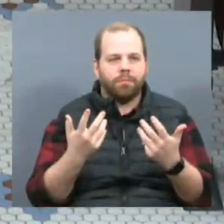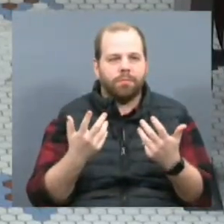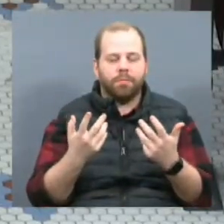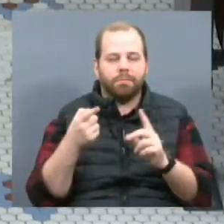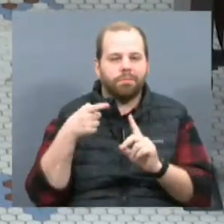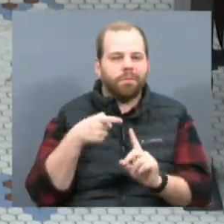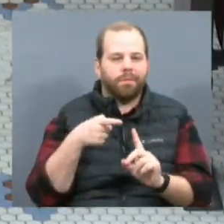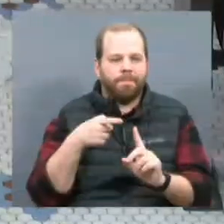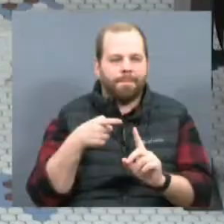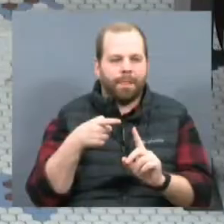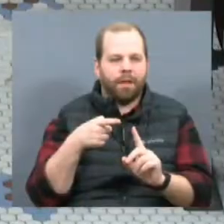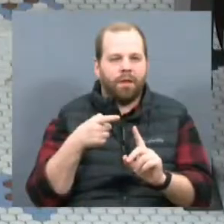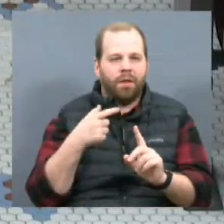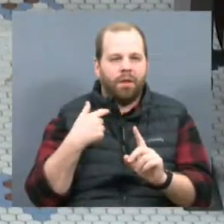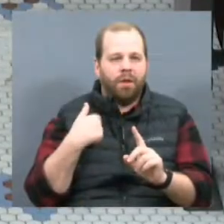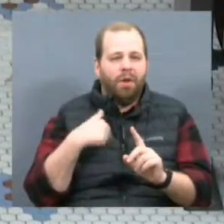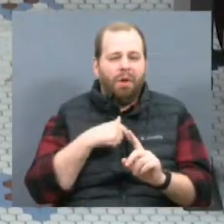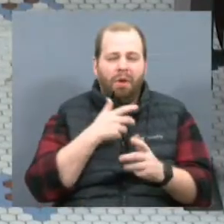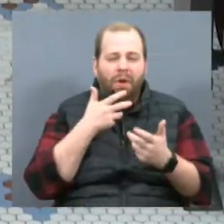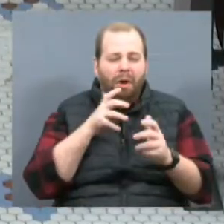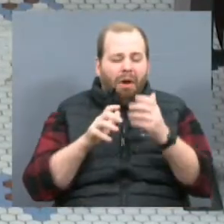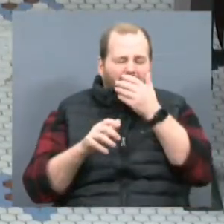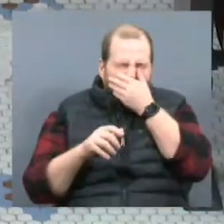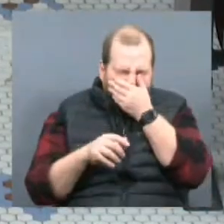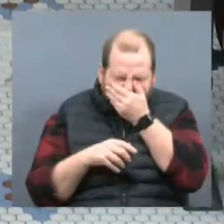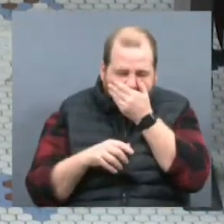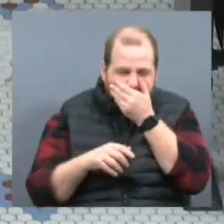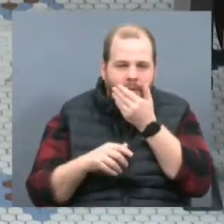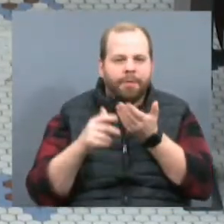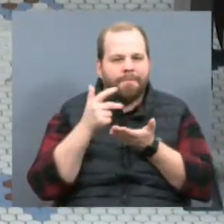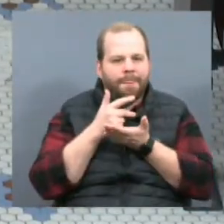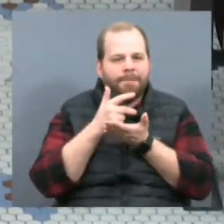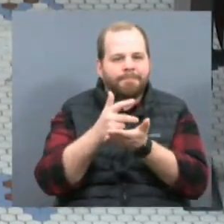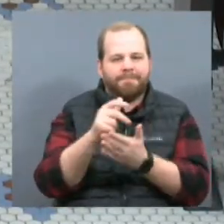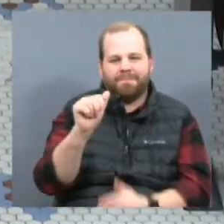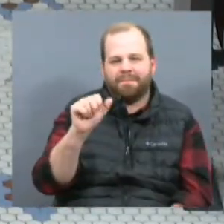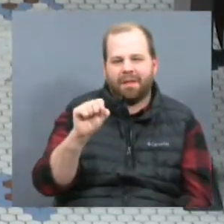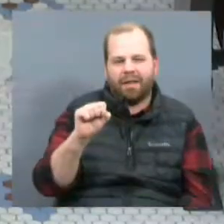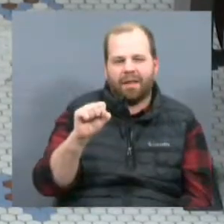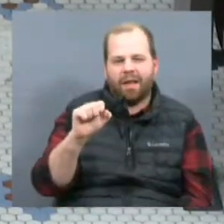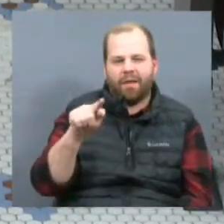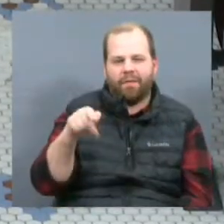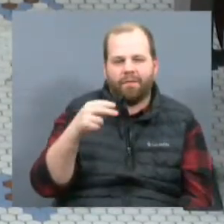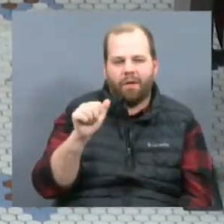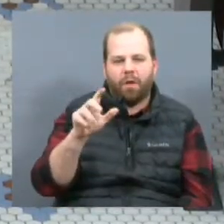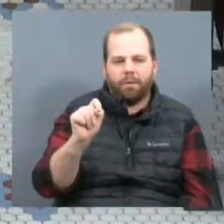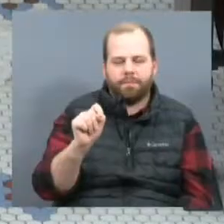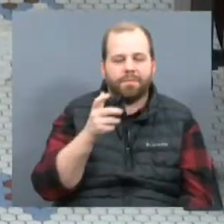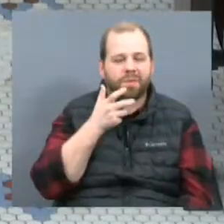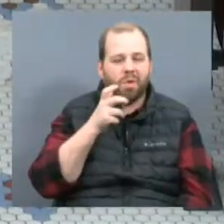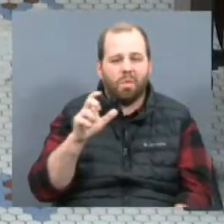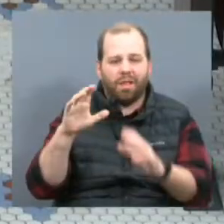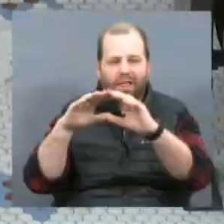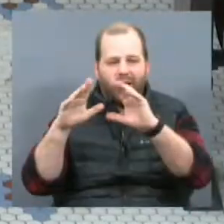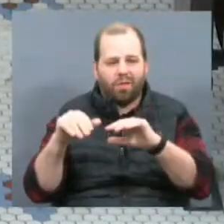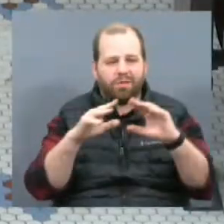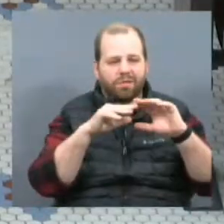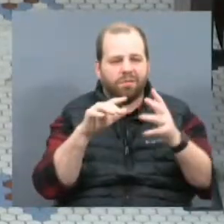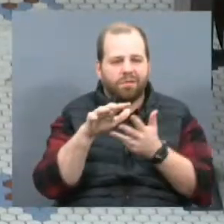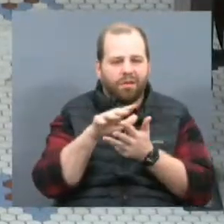bottom line, we just don't want asphalt, and we don't want those houses torn down